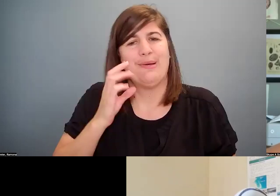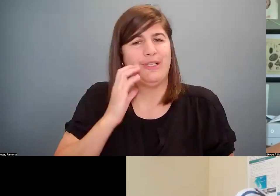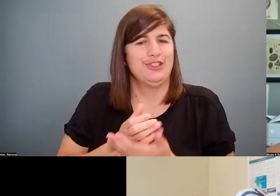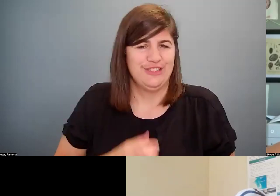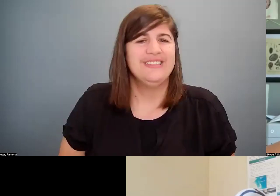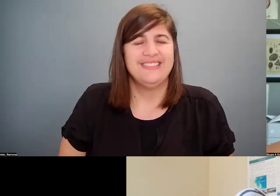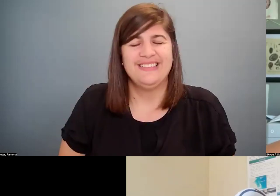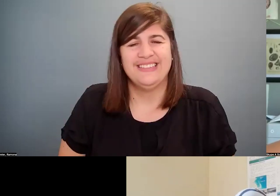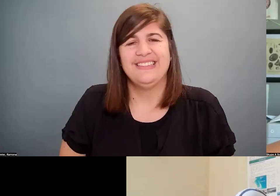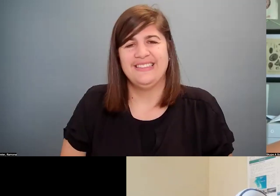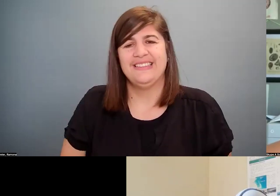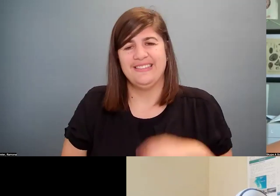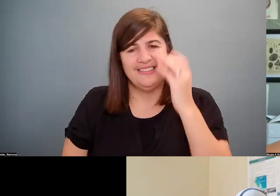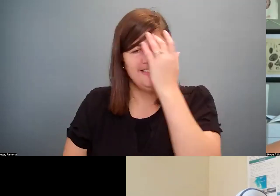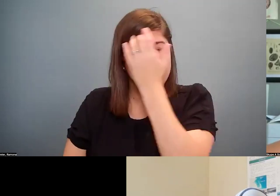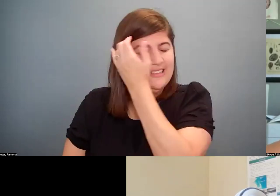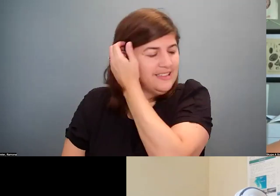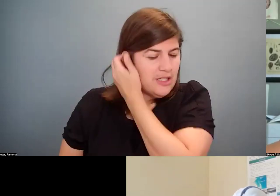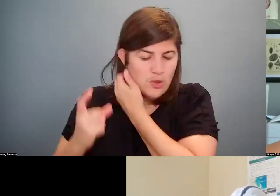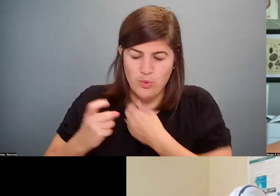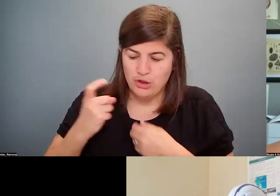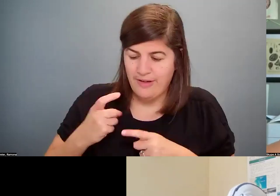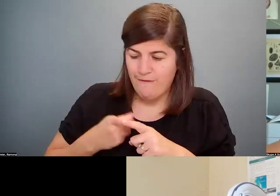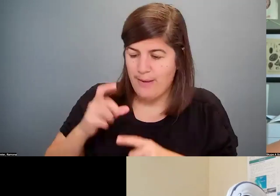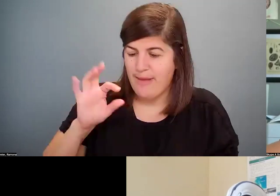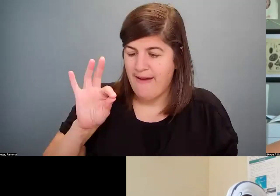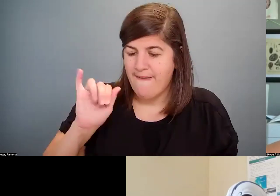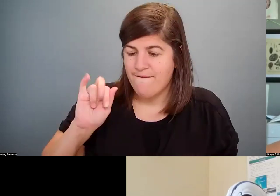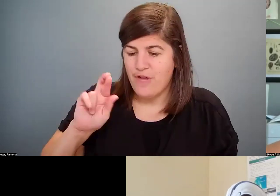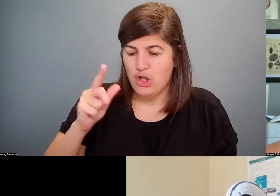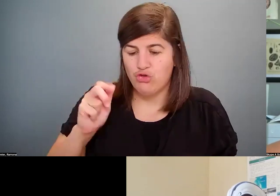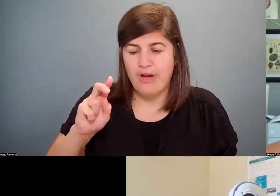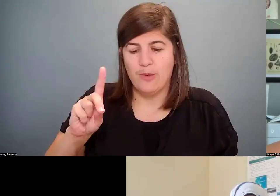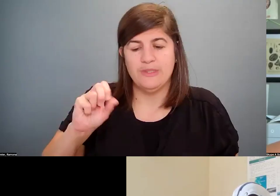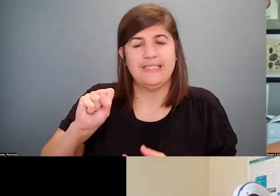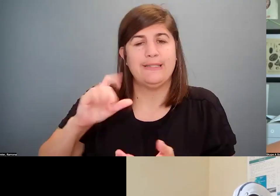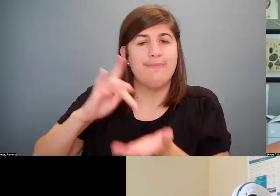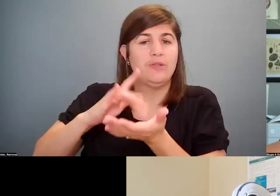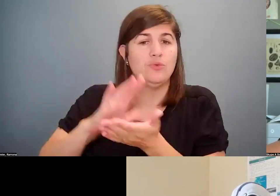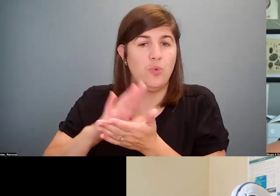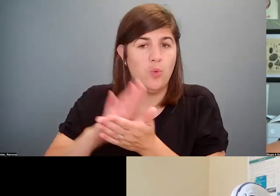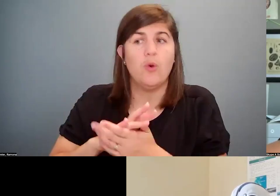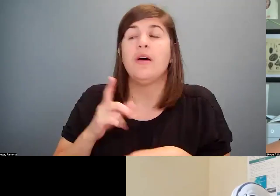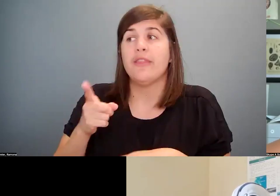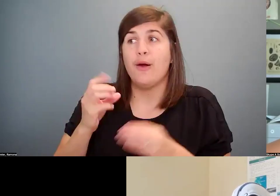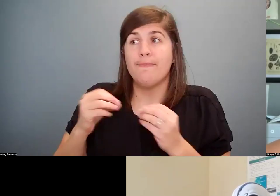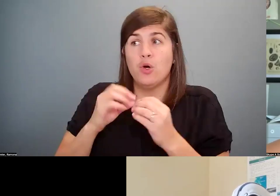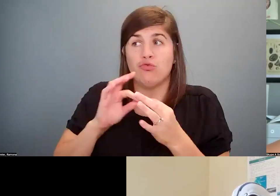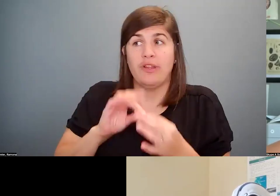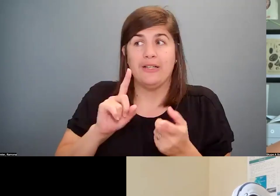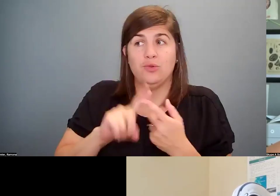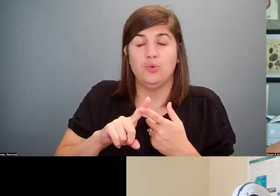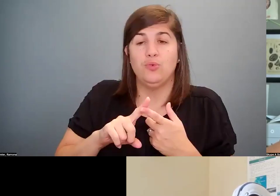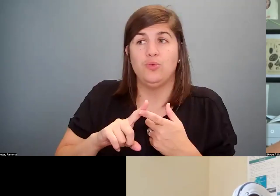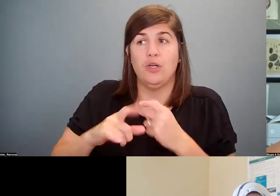familiar. We got a question from Fairgrounds Middle School. Are whales more related to dolphins or